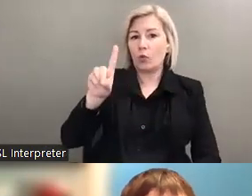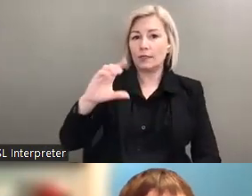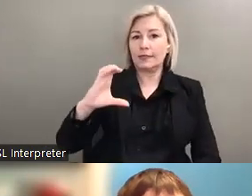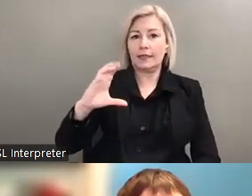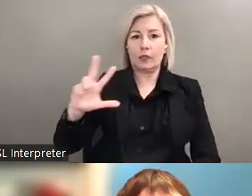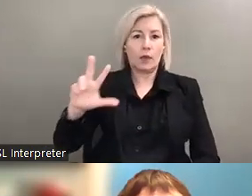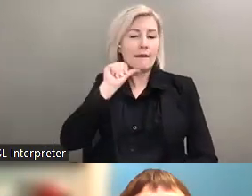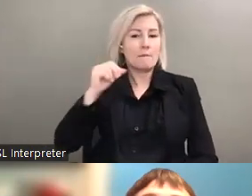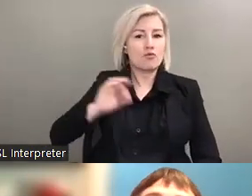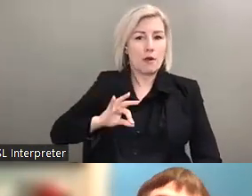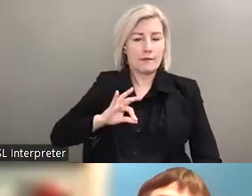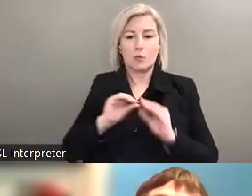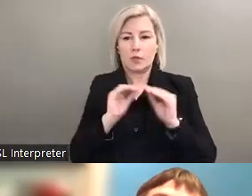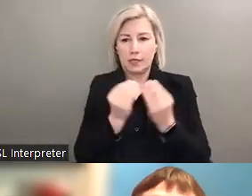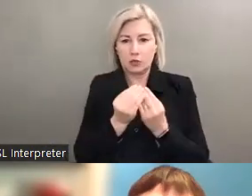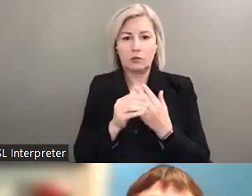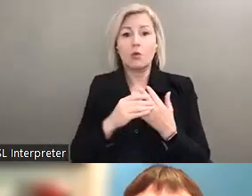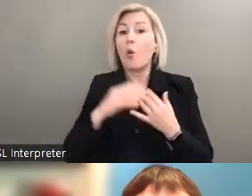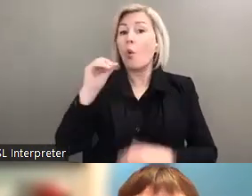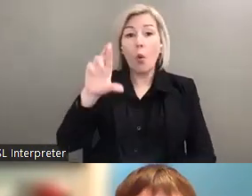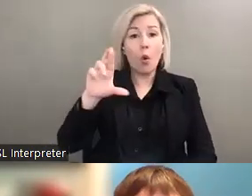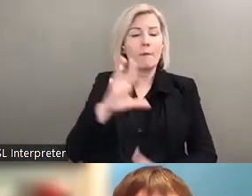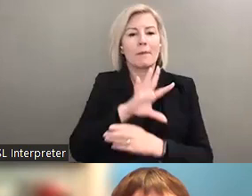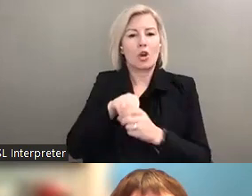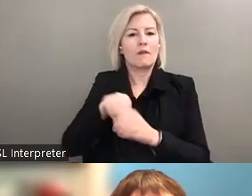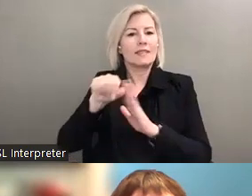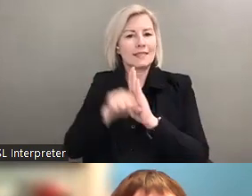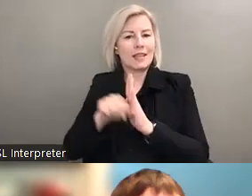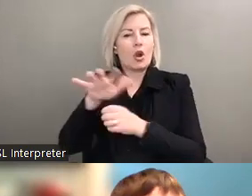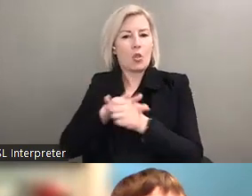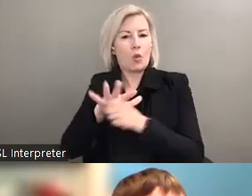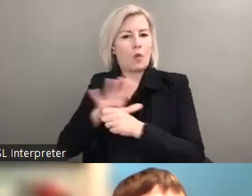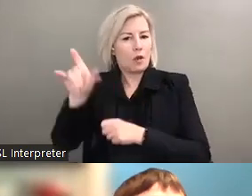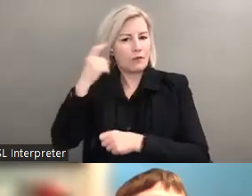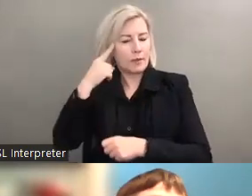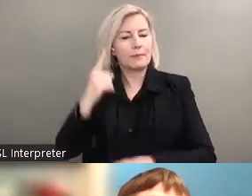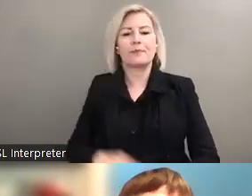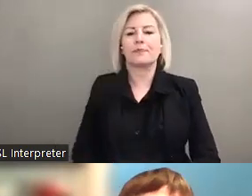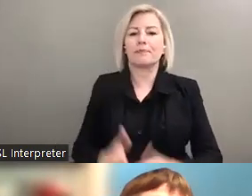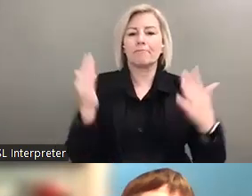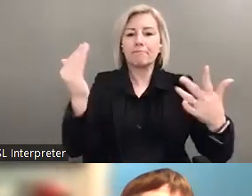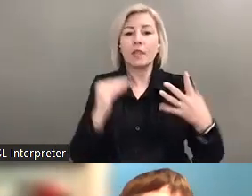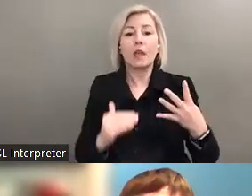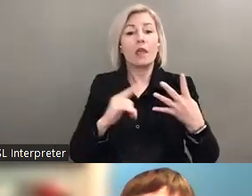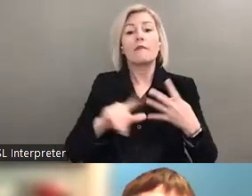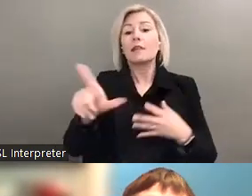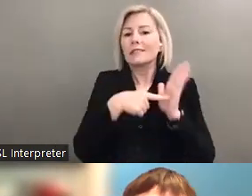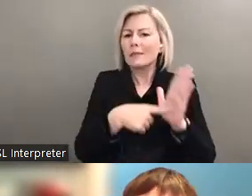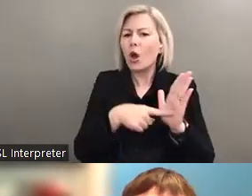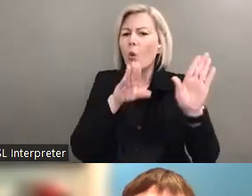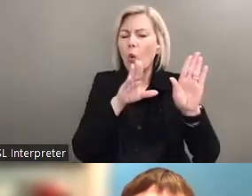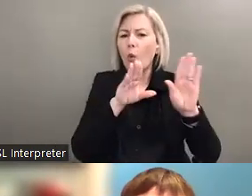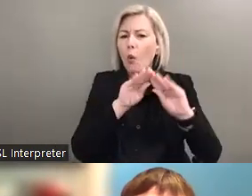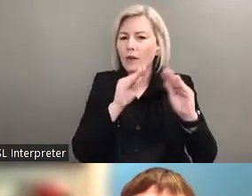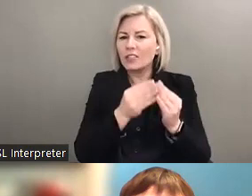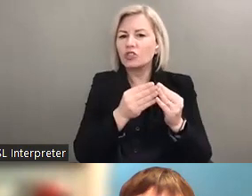nonprofit organization or be a unit of state or local government. They need to demonstrate organizational